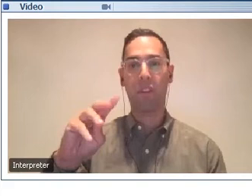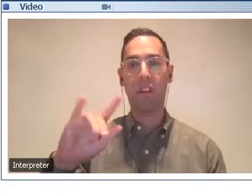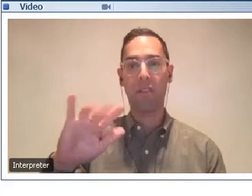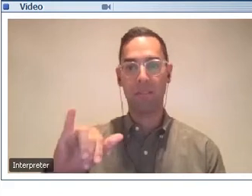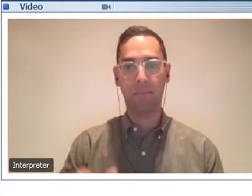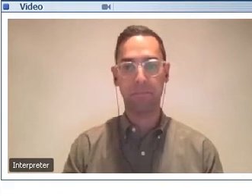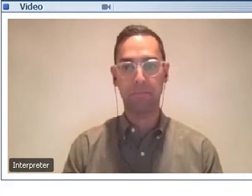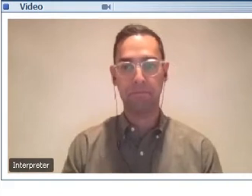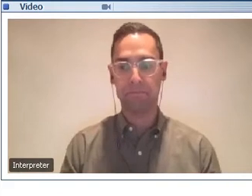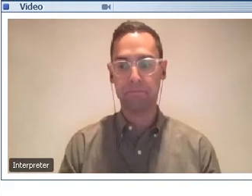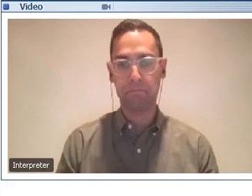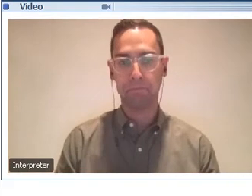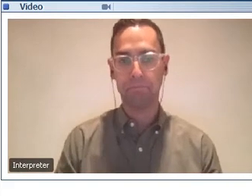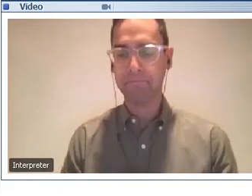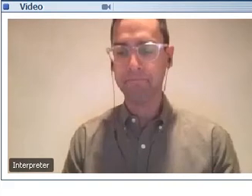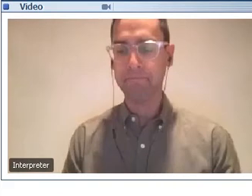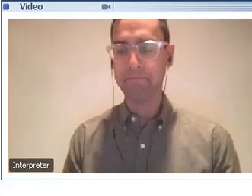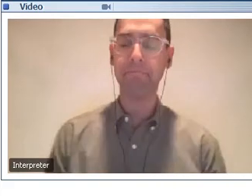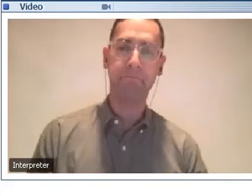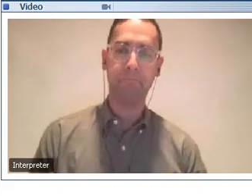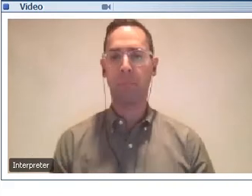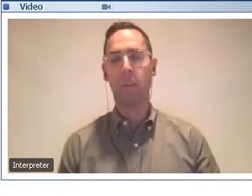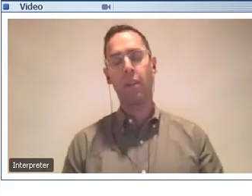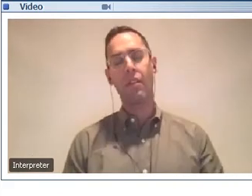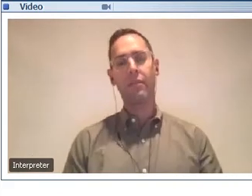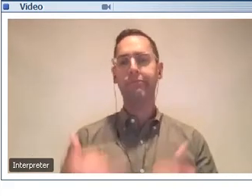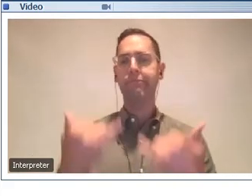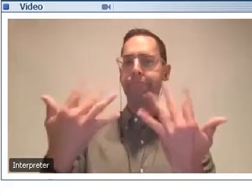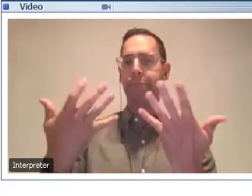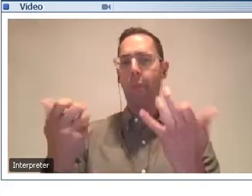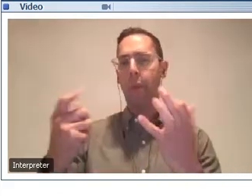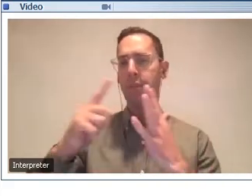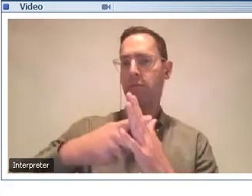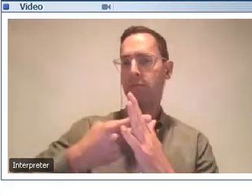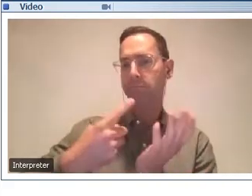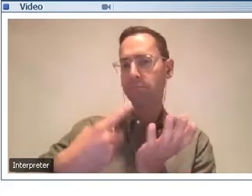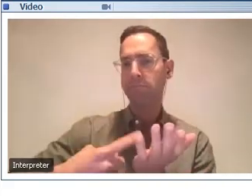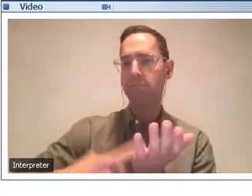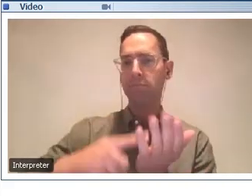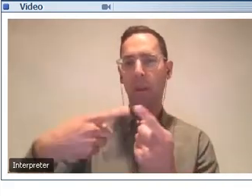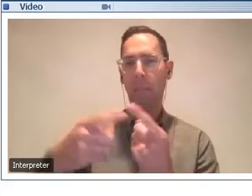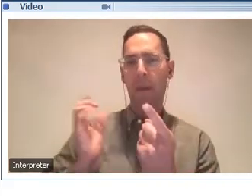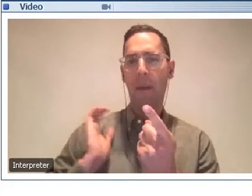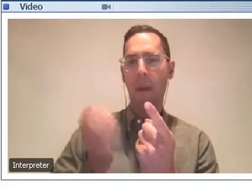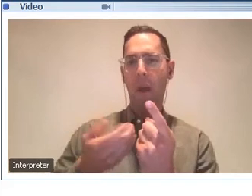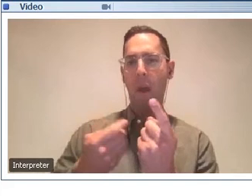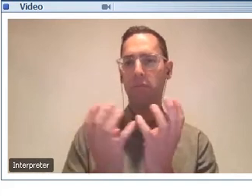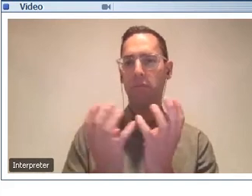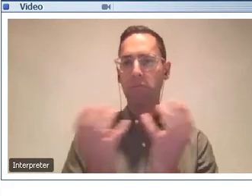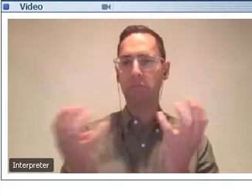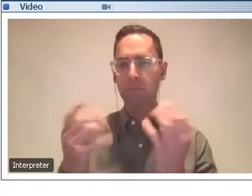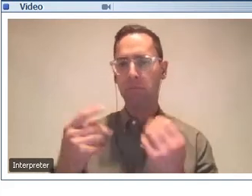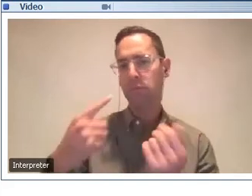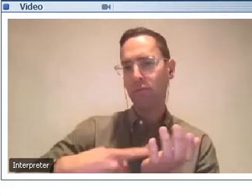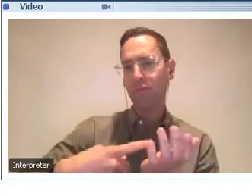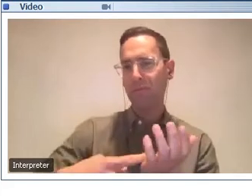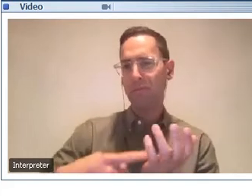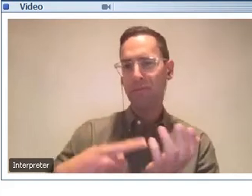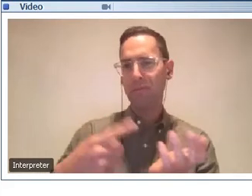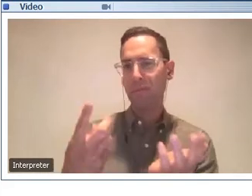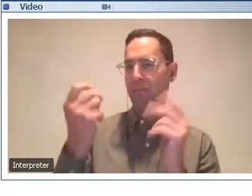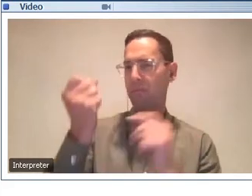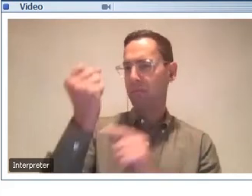I wanted to start out today's conversation just by framing our discussion a little bit and talking about what is paid family and medical